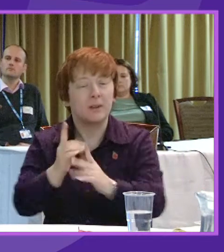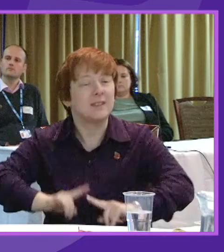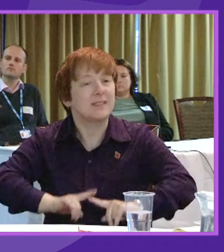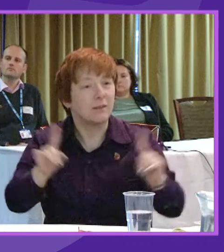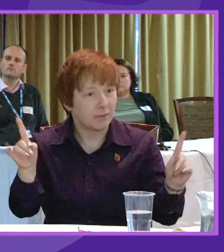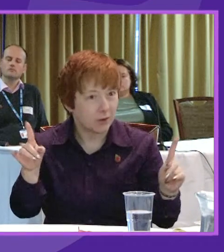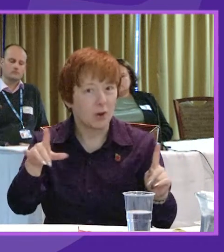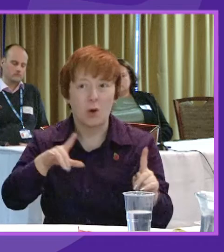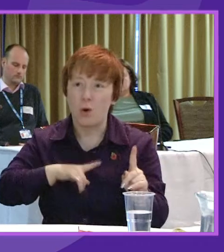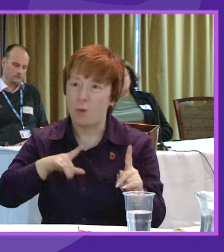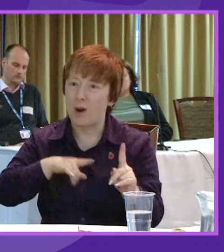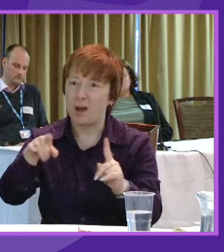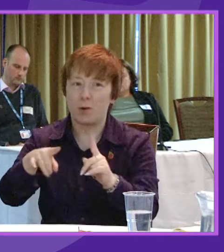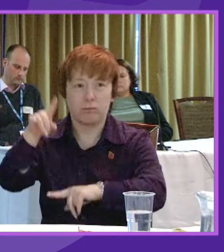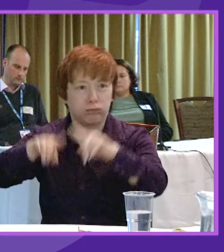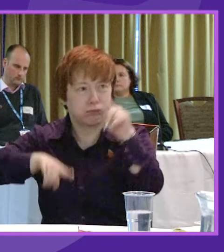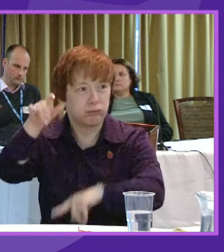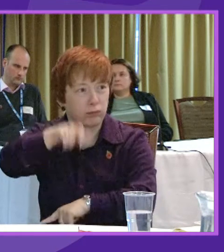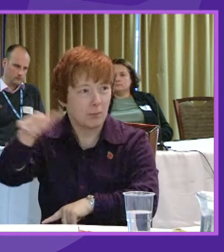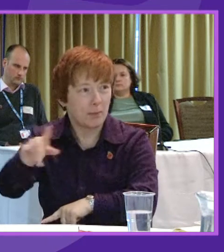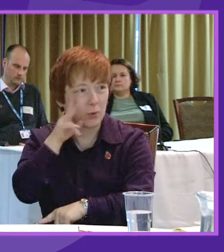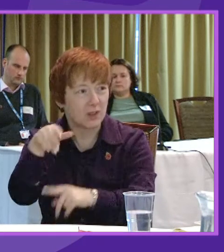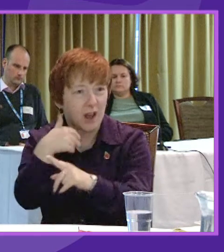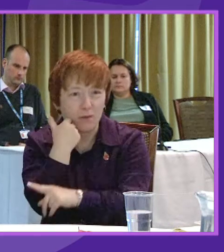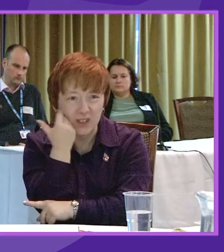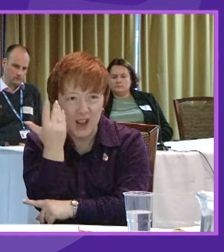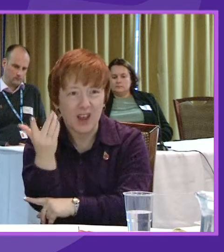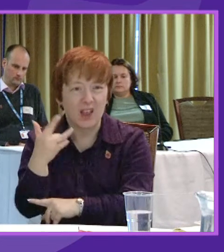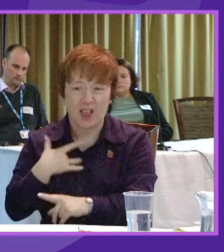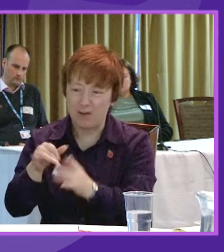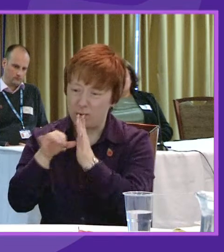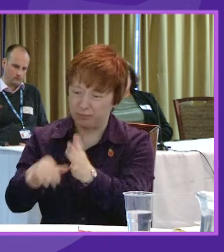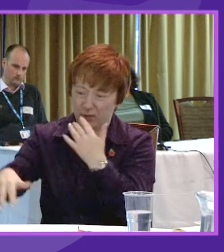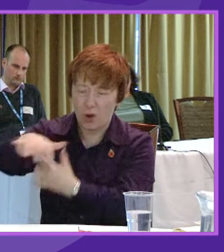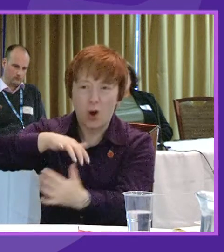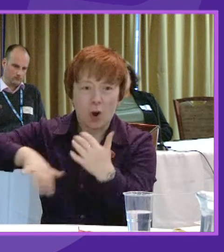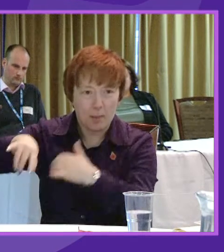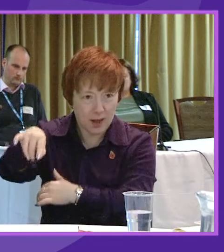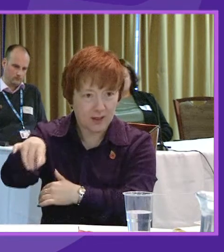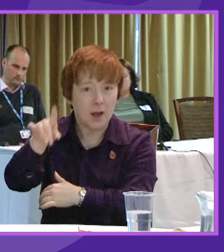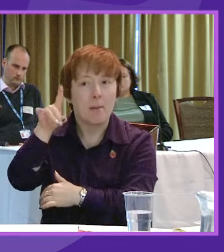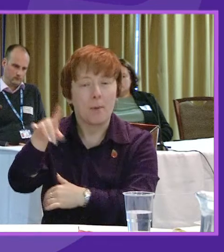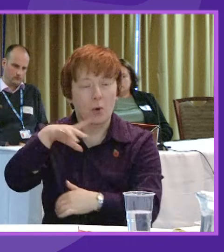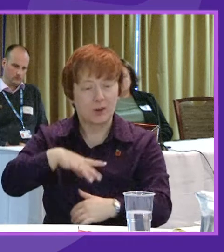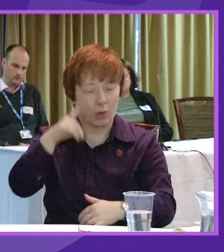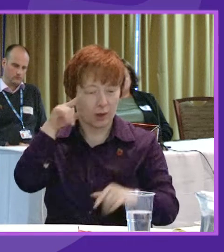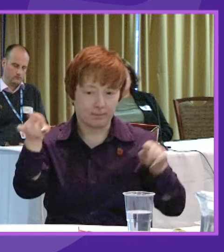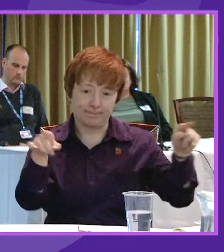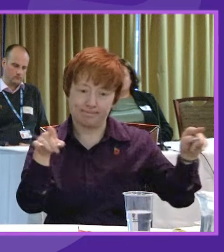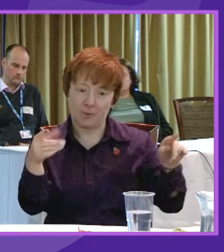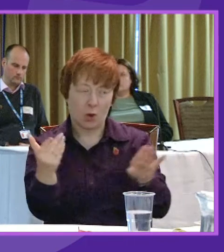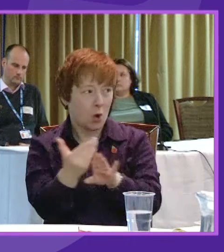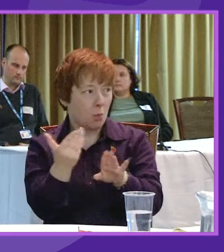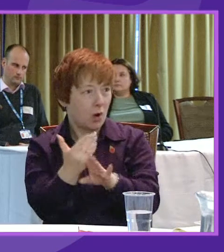with people who often have very complex lives. Given that, it's really important that we consider if the issues for the workforce are also